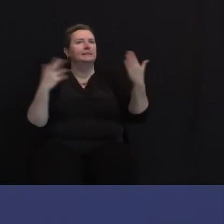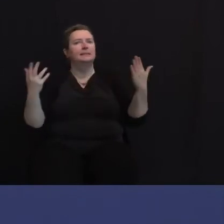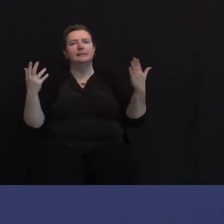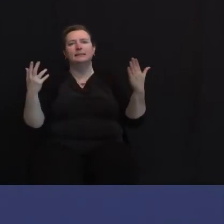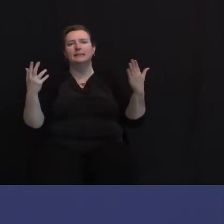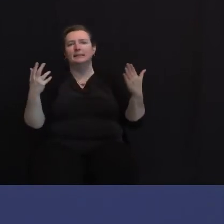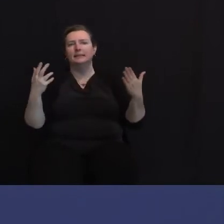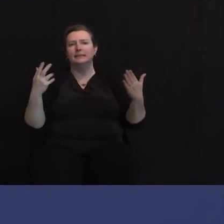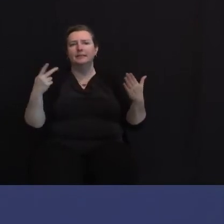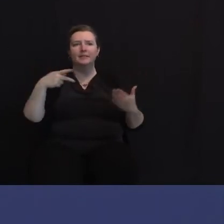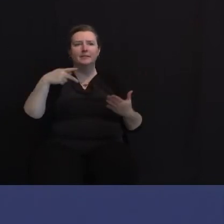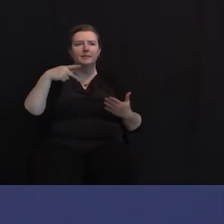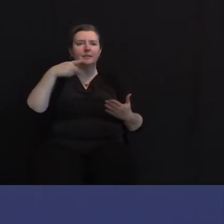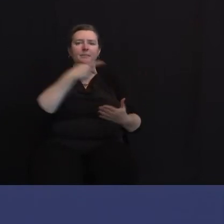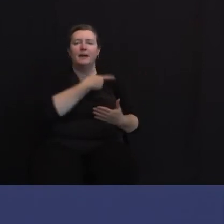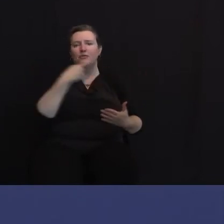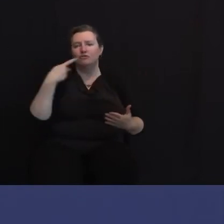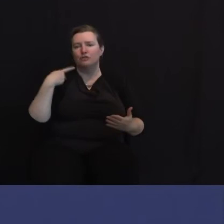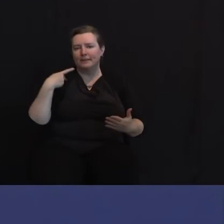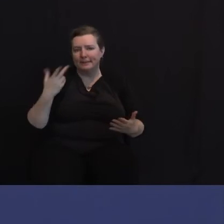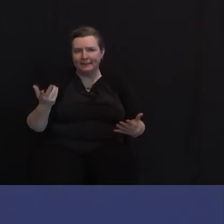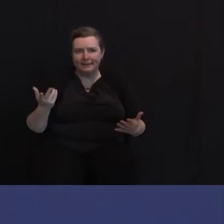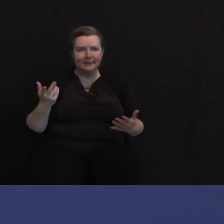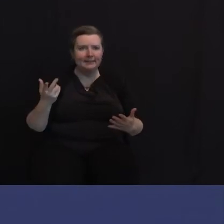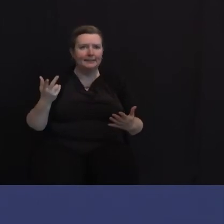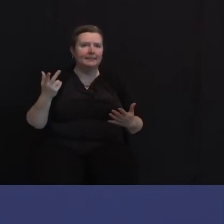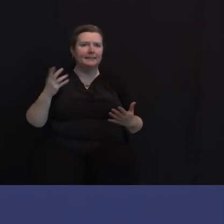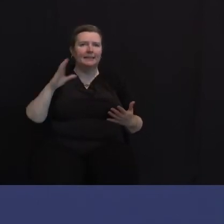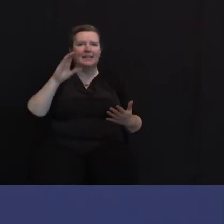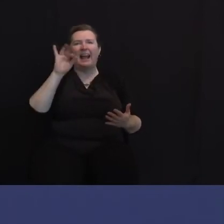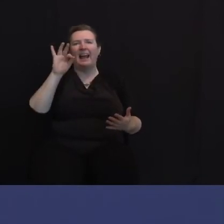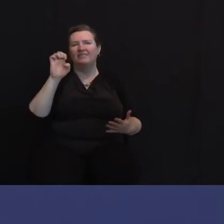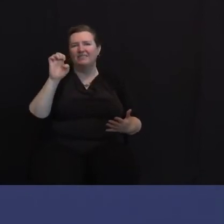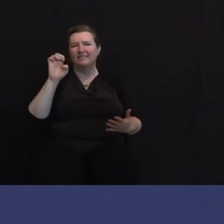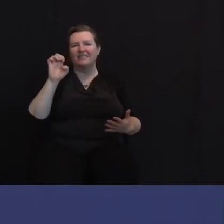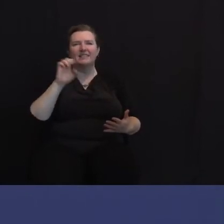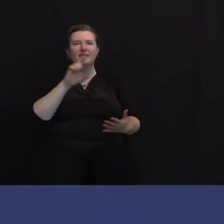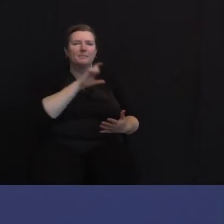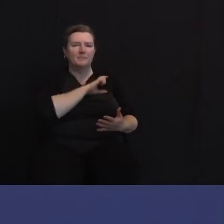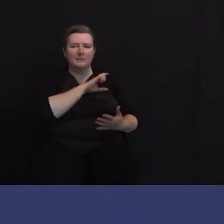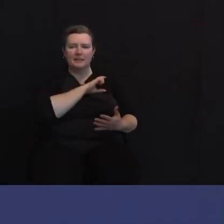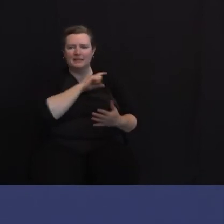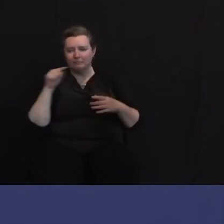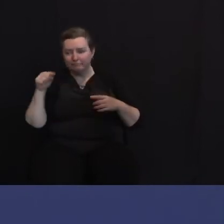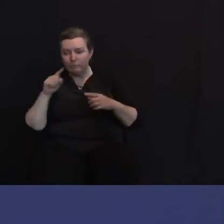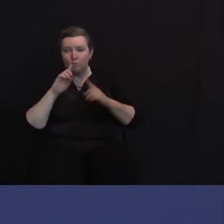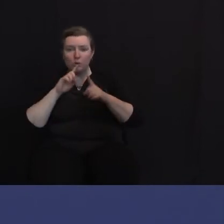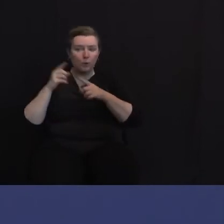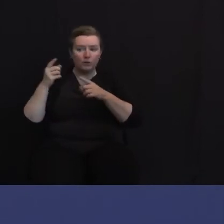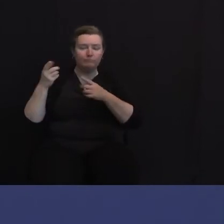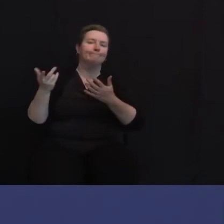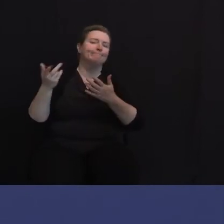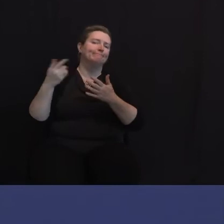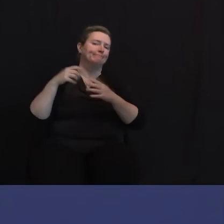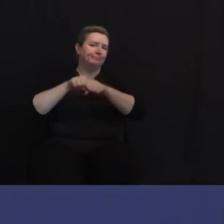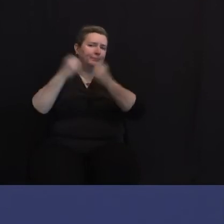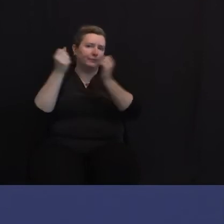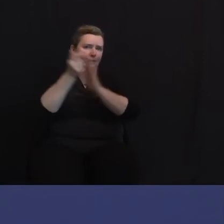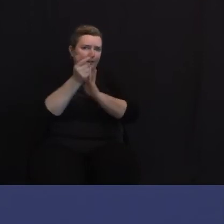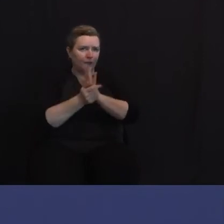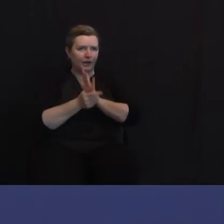Cafe and just, again, violations of the executive order. Also, Patterson Police reports that